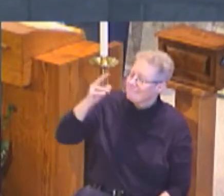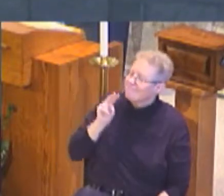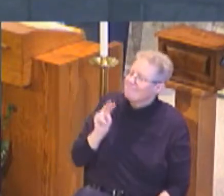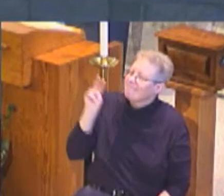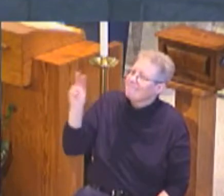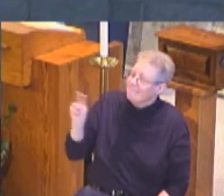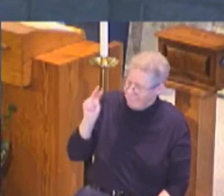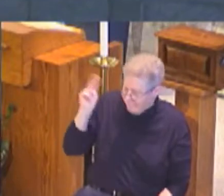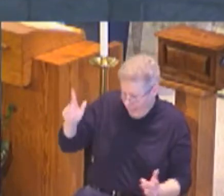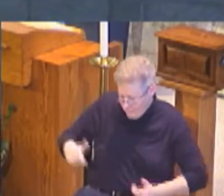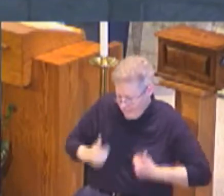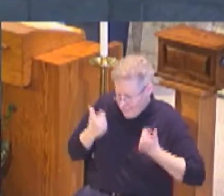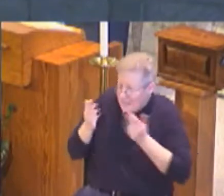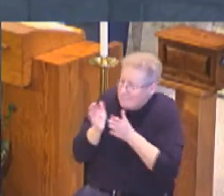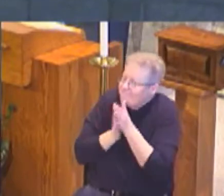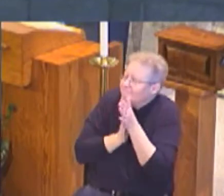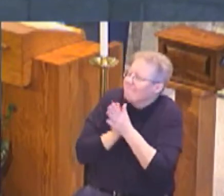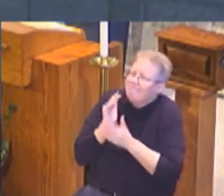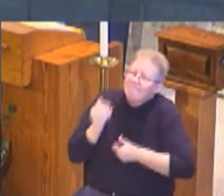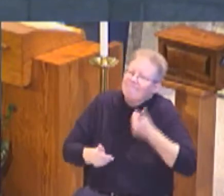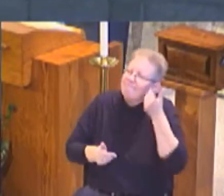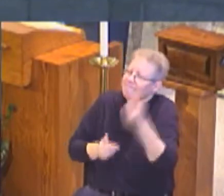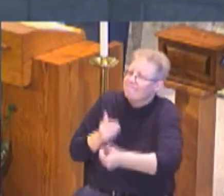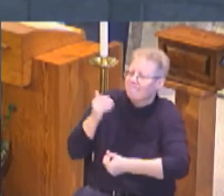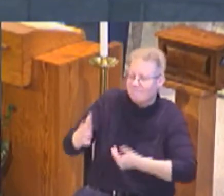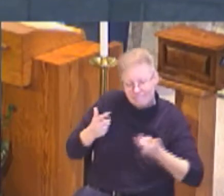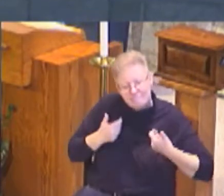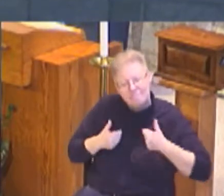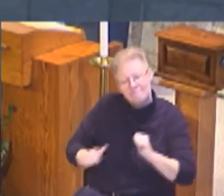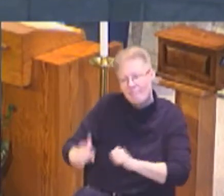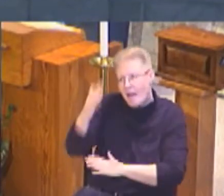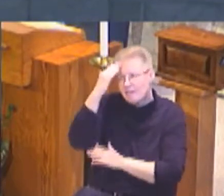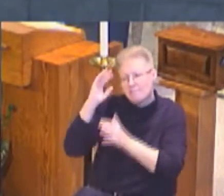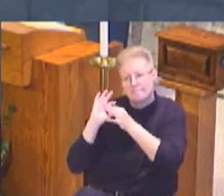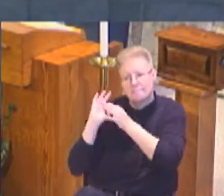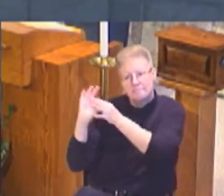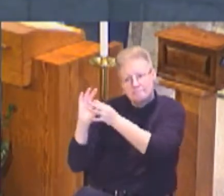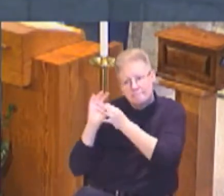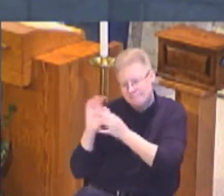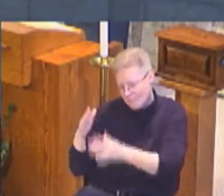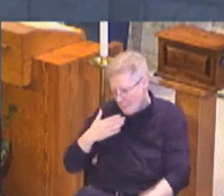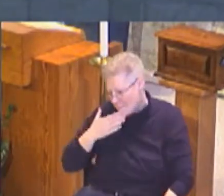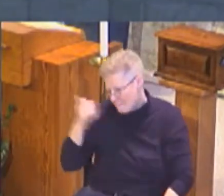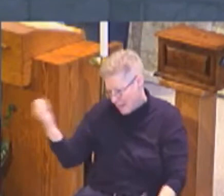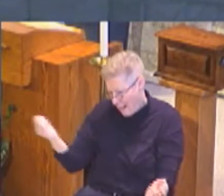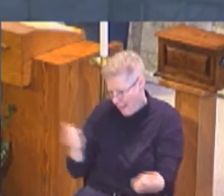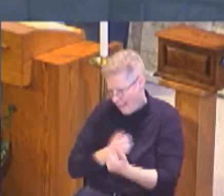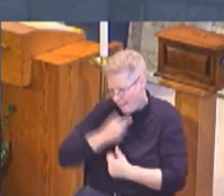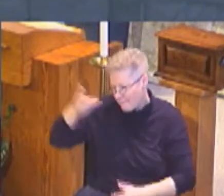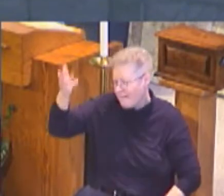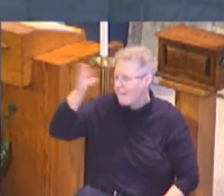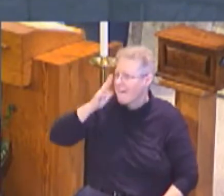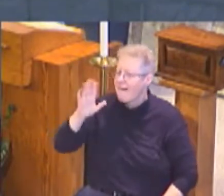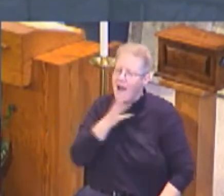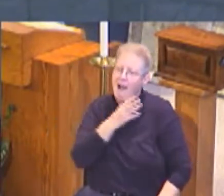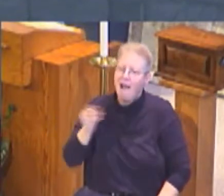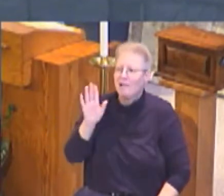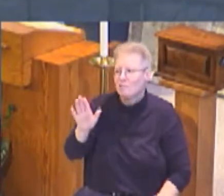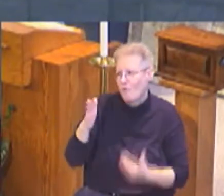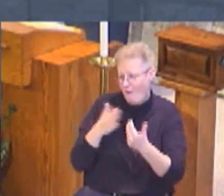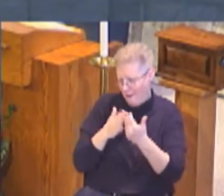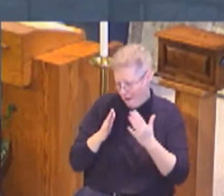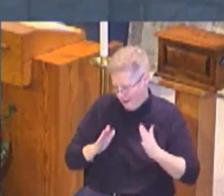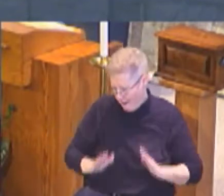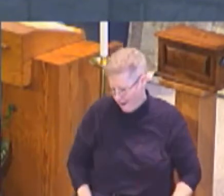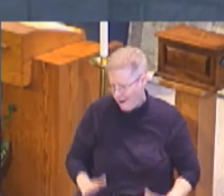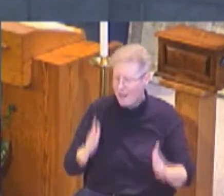life with all my might. I know being near you is the best. Love God and your neighbor, be